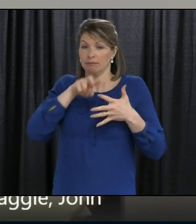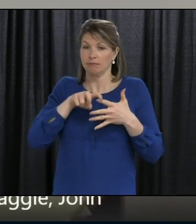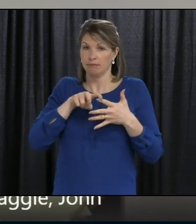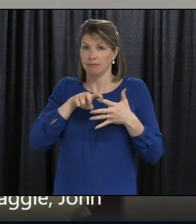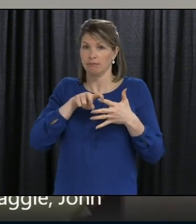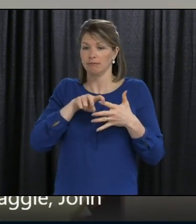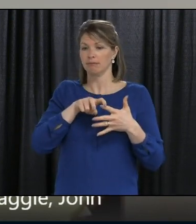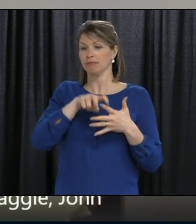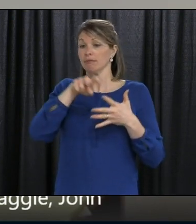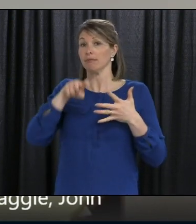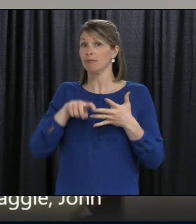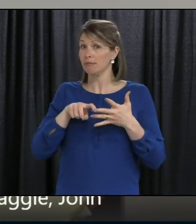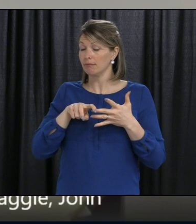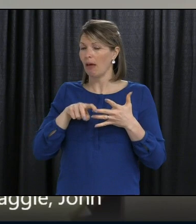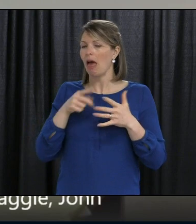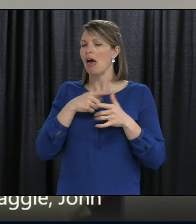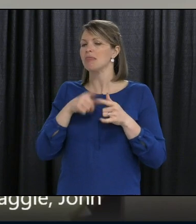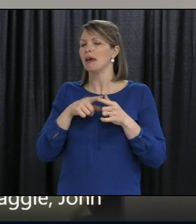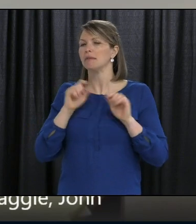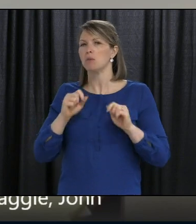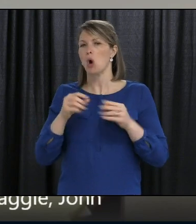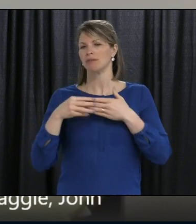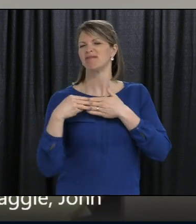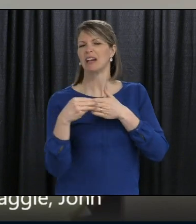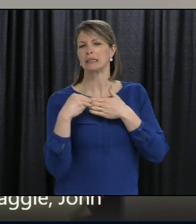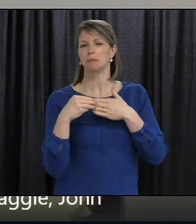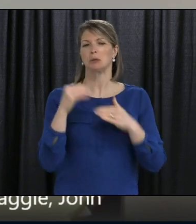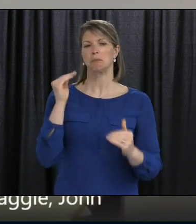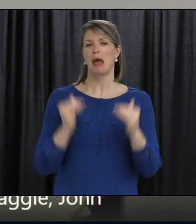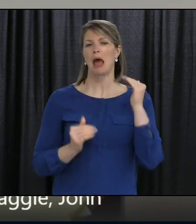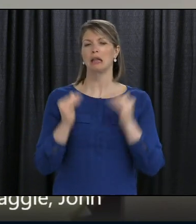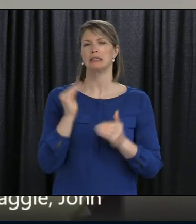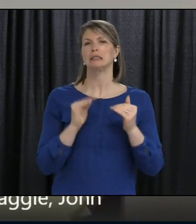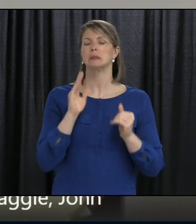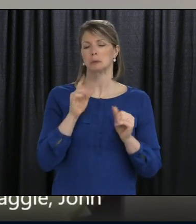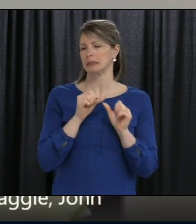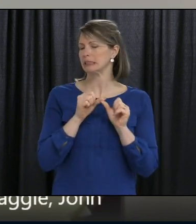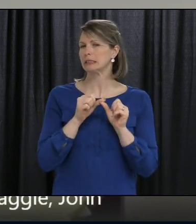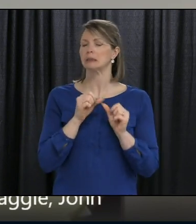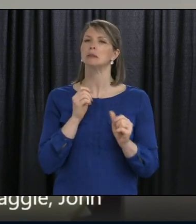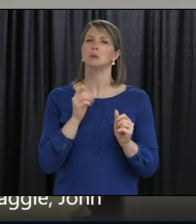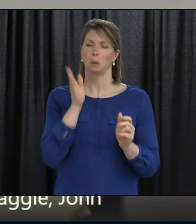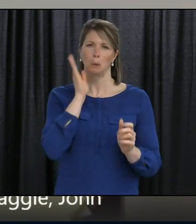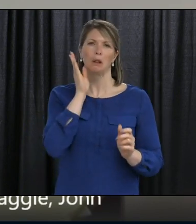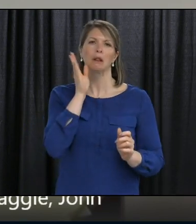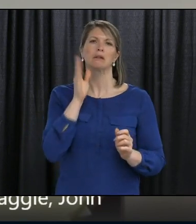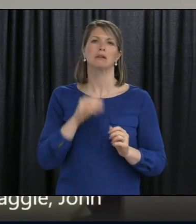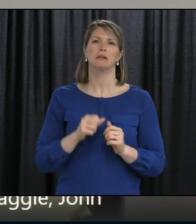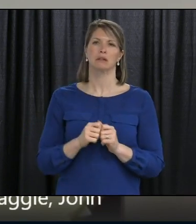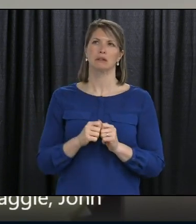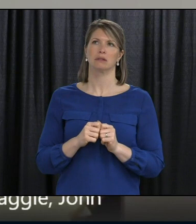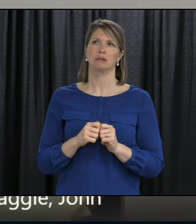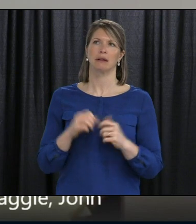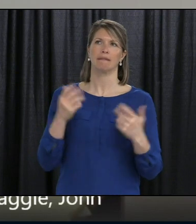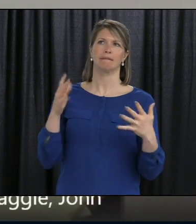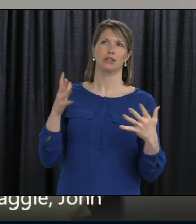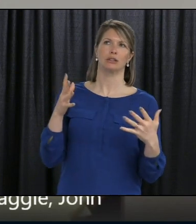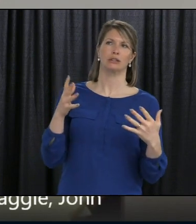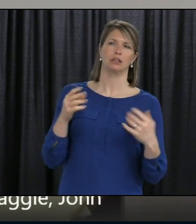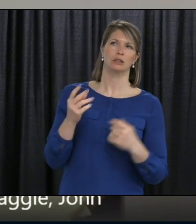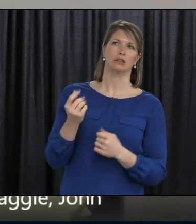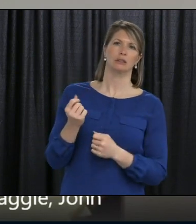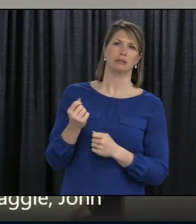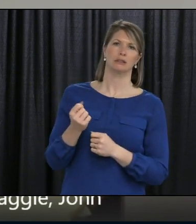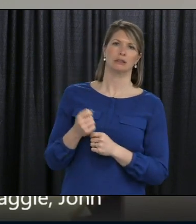more chronic adaptation phase where we just learn to live with it. Thank you. And you mentioned you could break down those. You just had 3